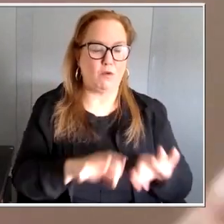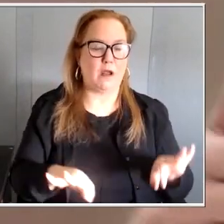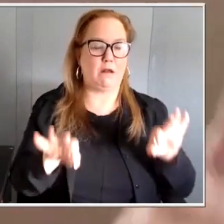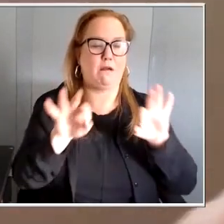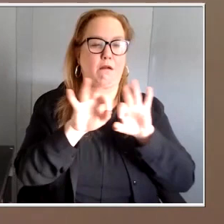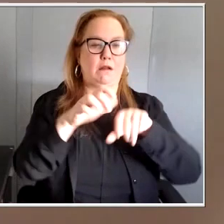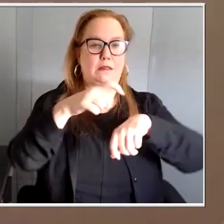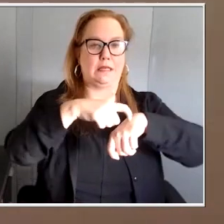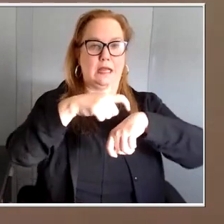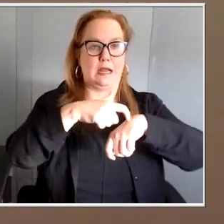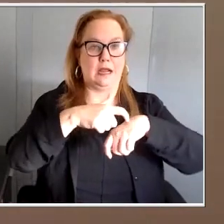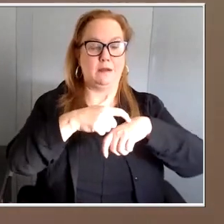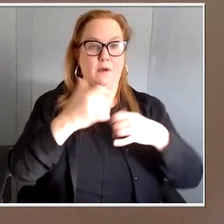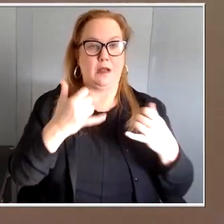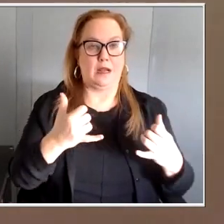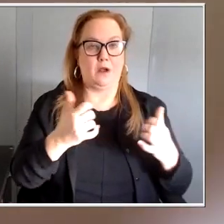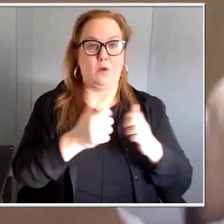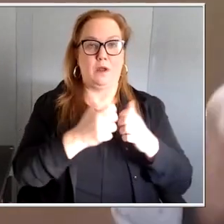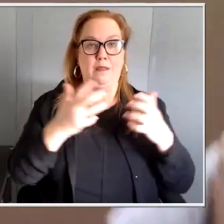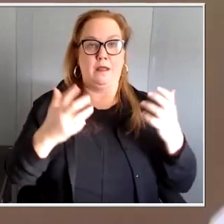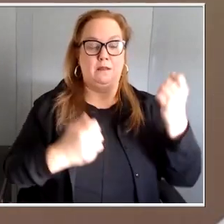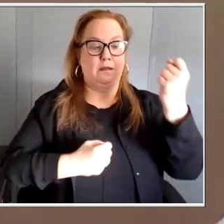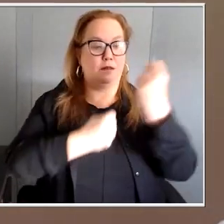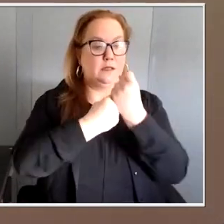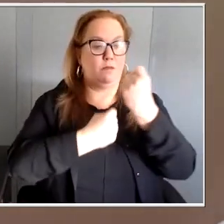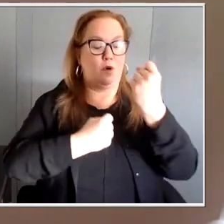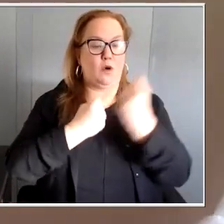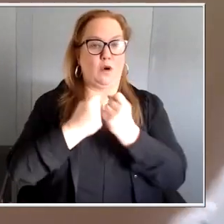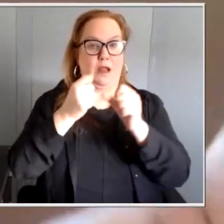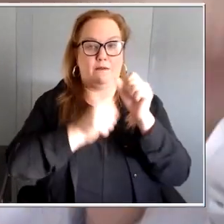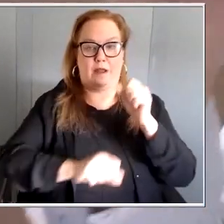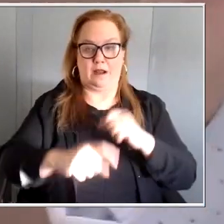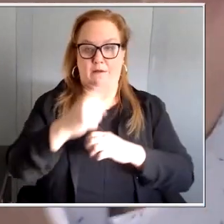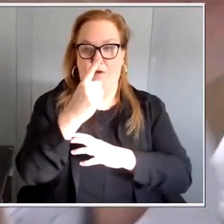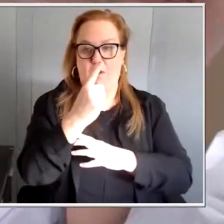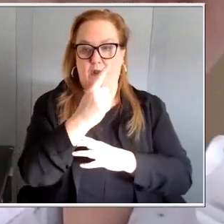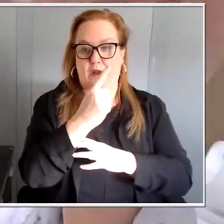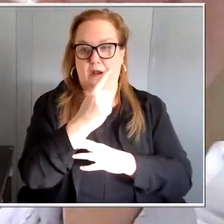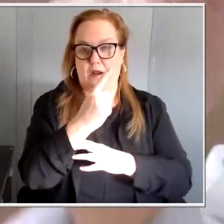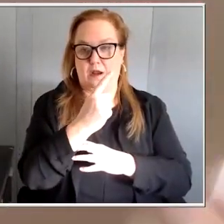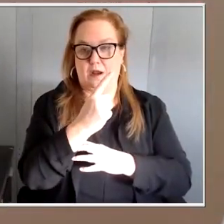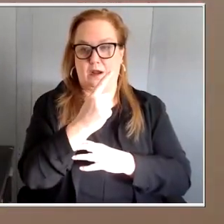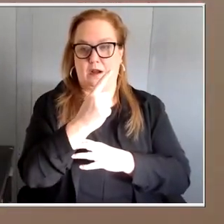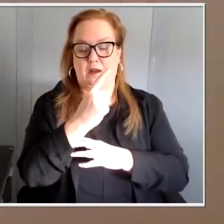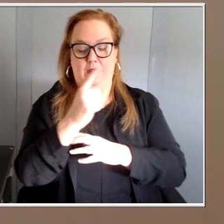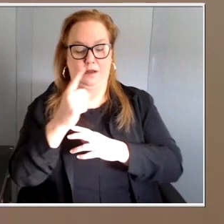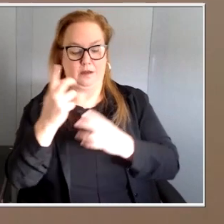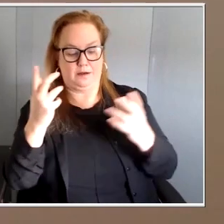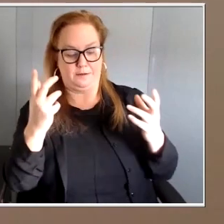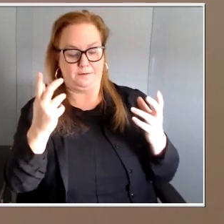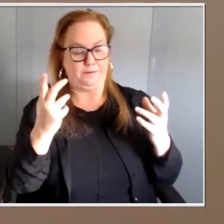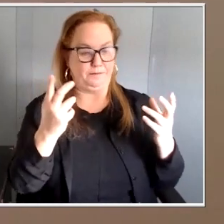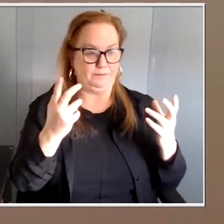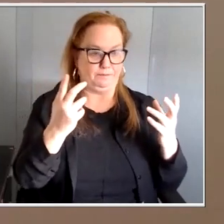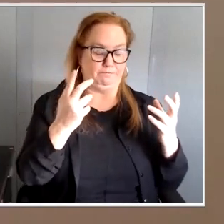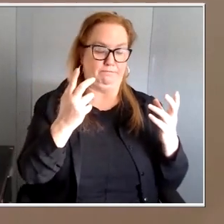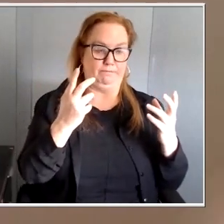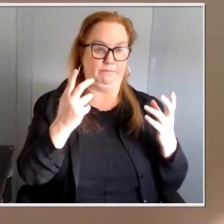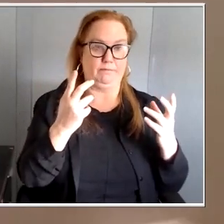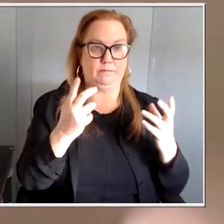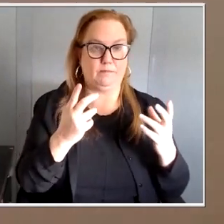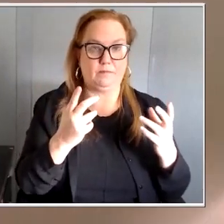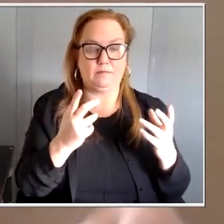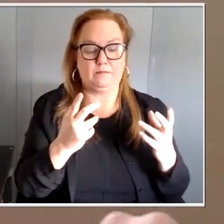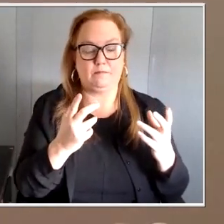of everybody, ground up, environmental services to physicians, we are not going